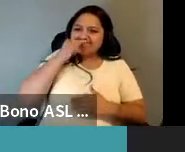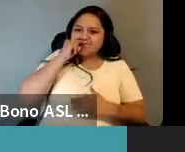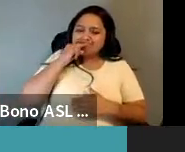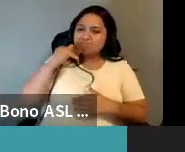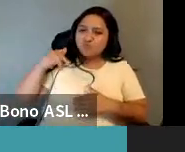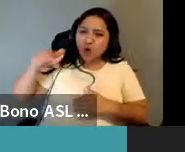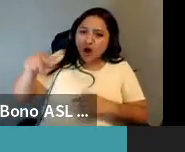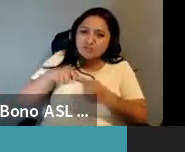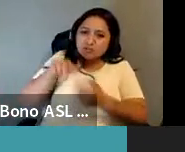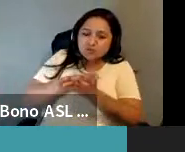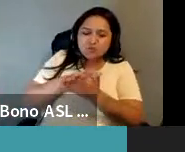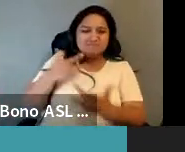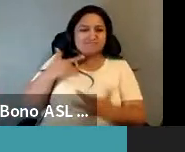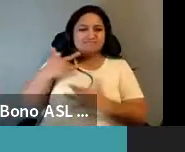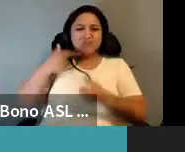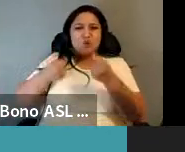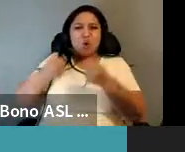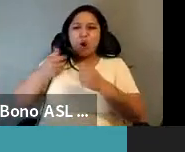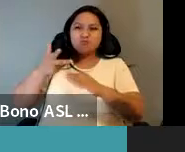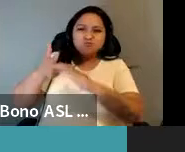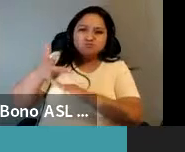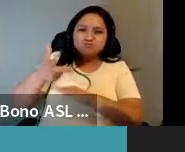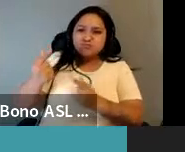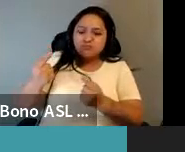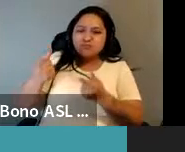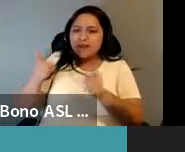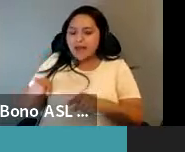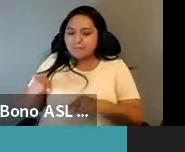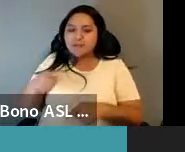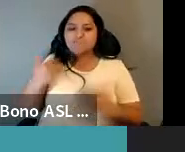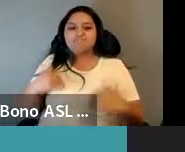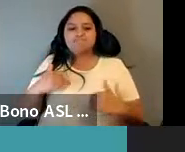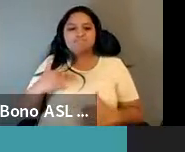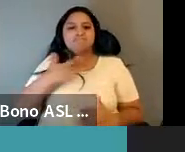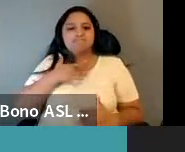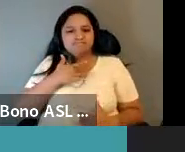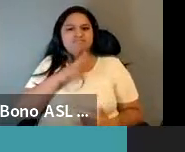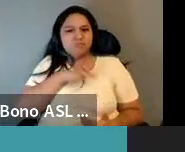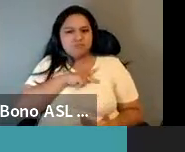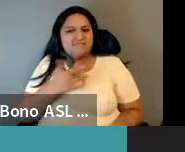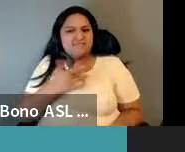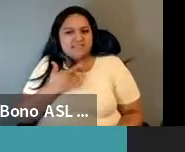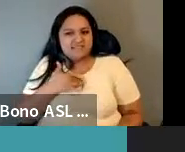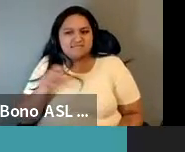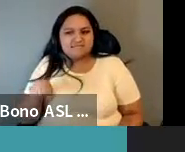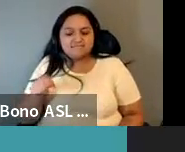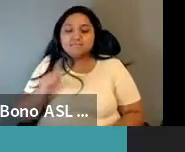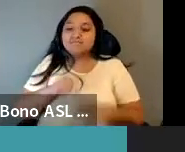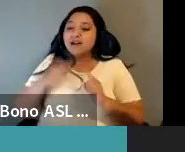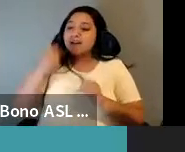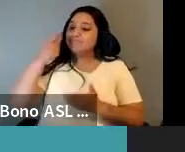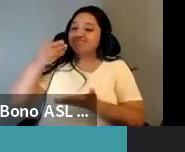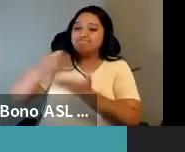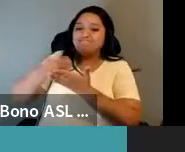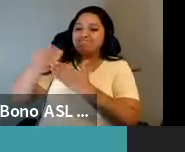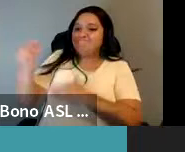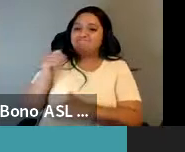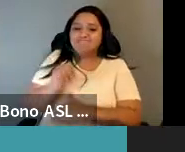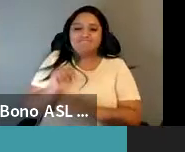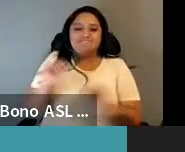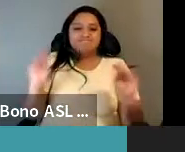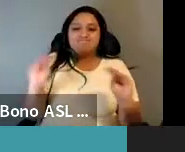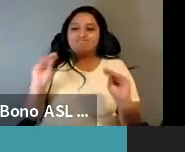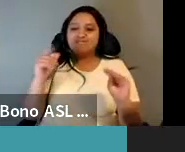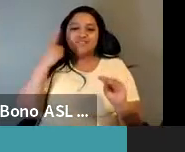a car. And we take that very personally. But we were not able to secure funds in the budget this year